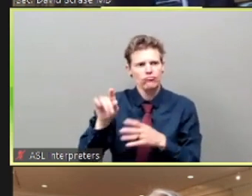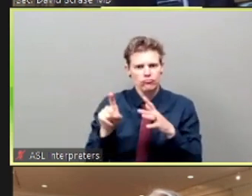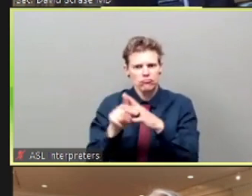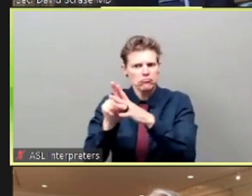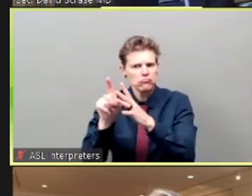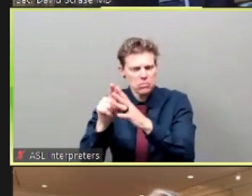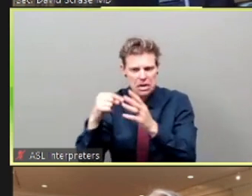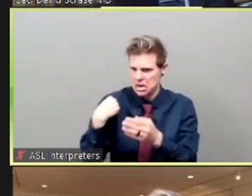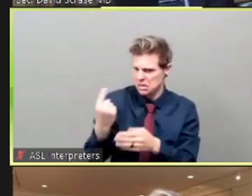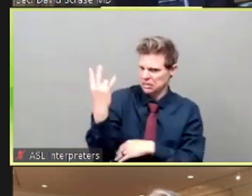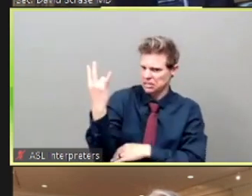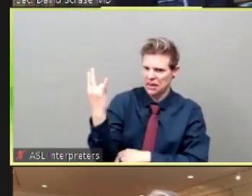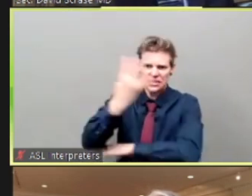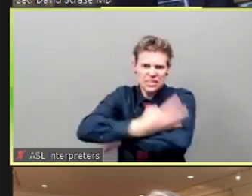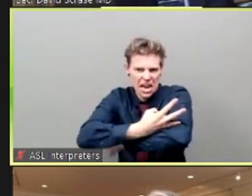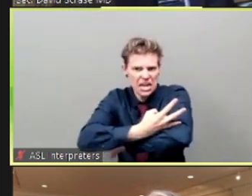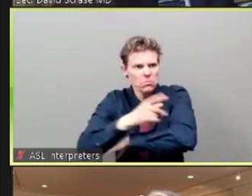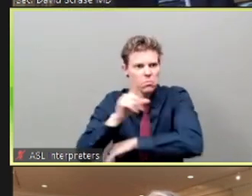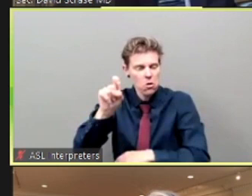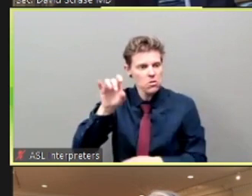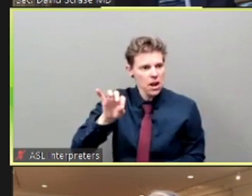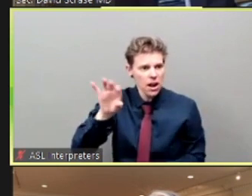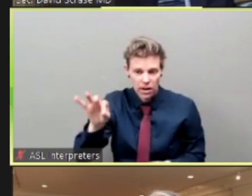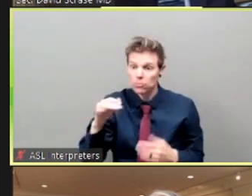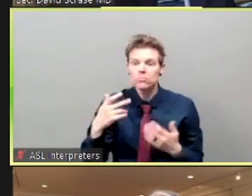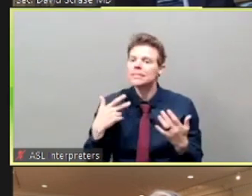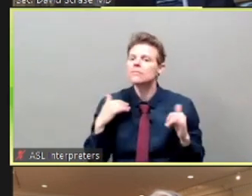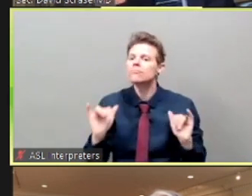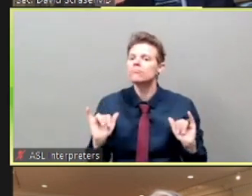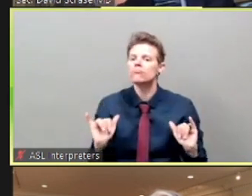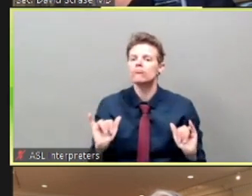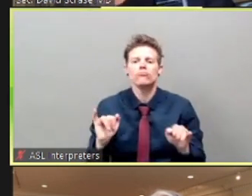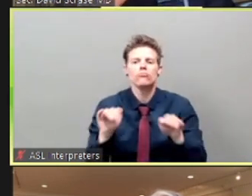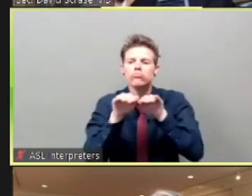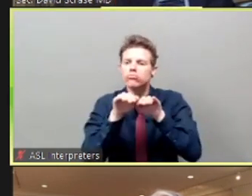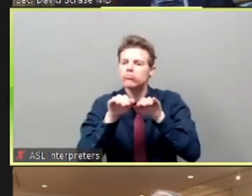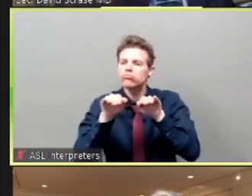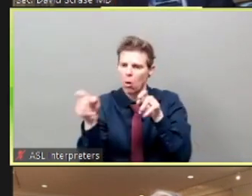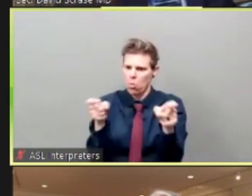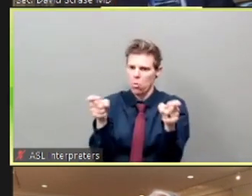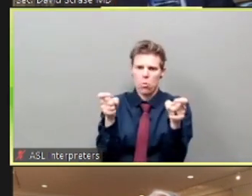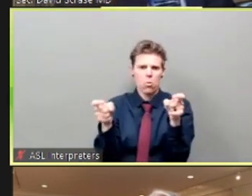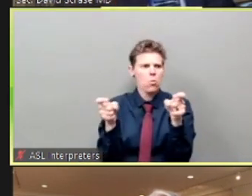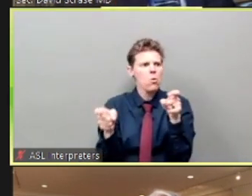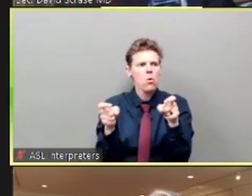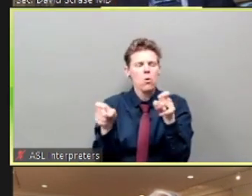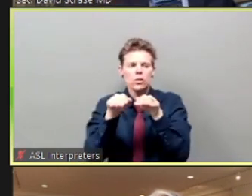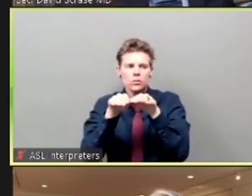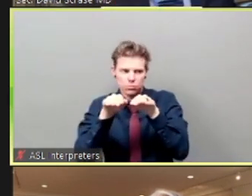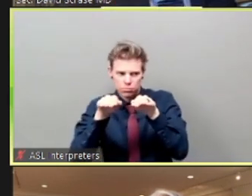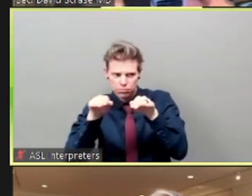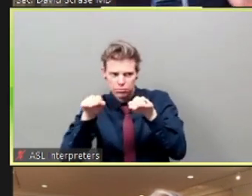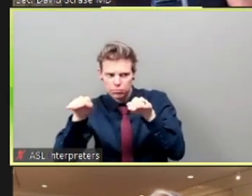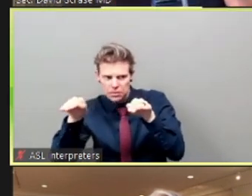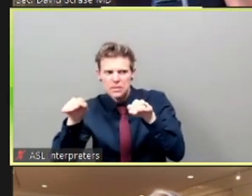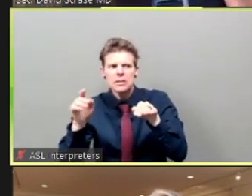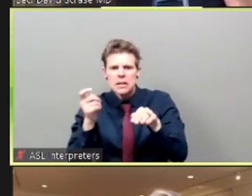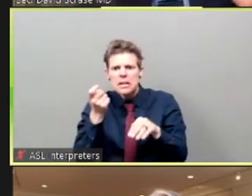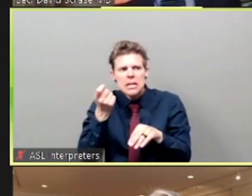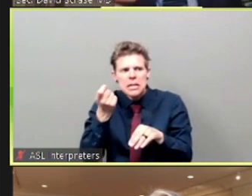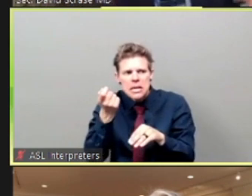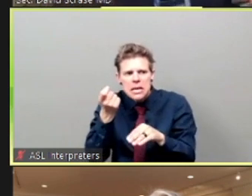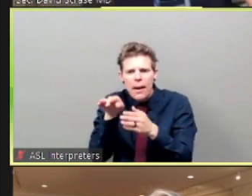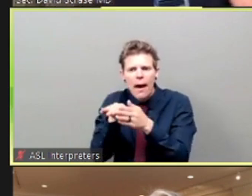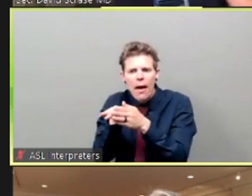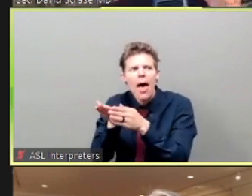flat line is actually a combination of an uptick in cases amongst folks just being out more